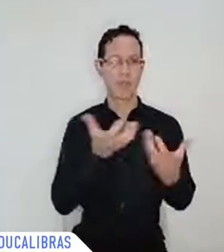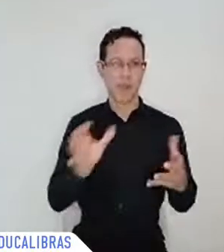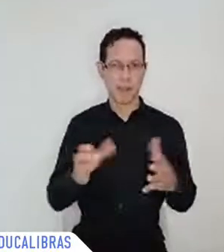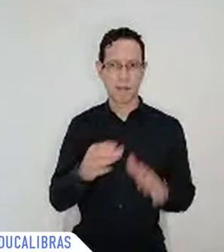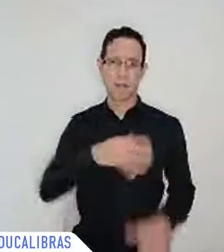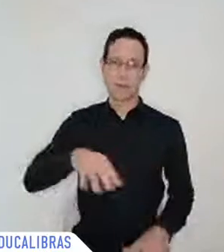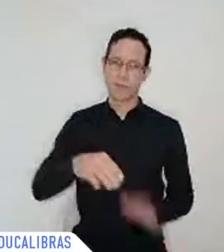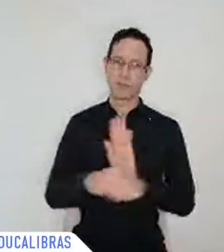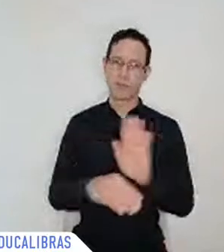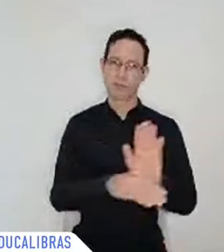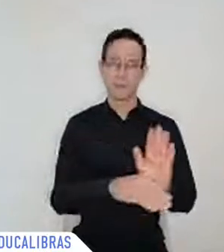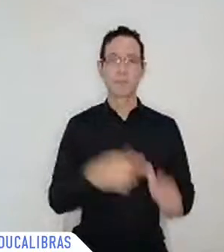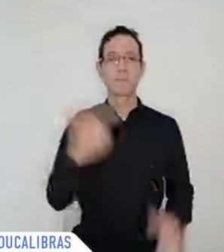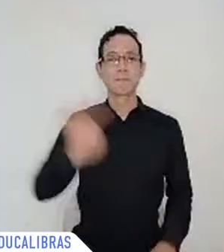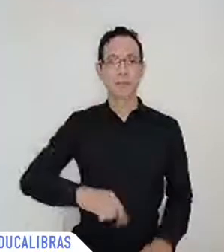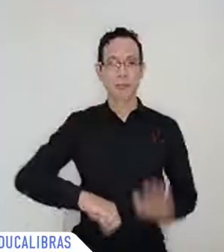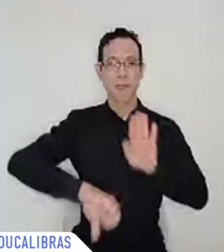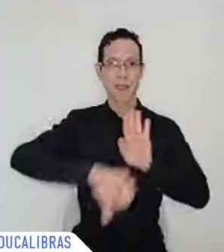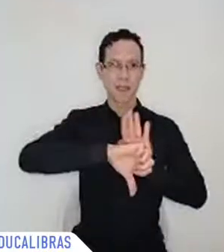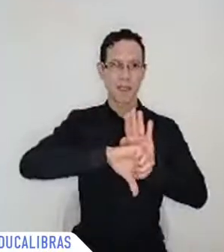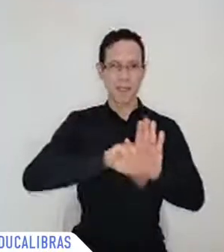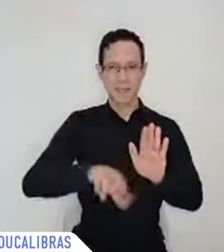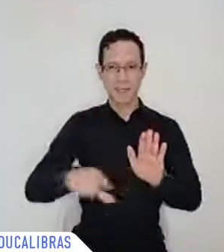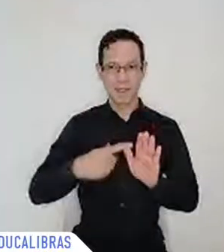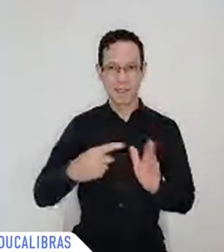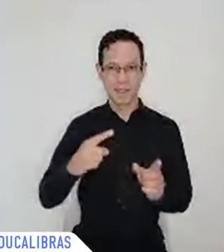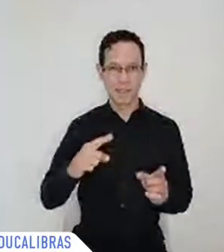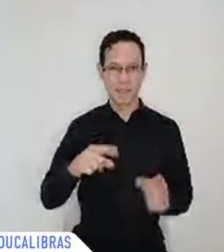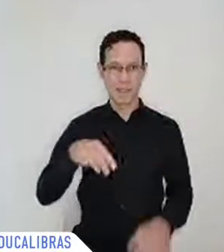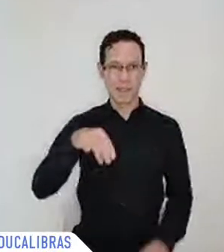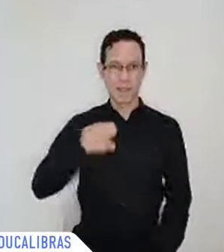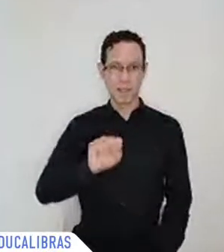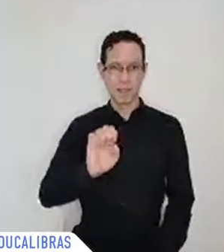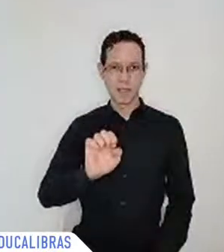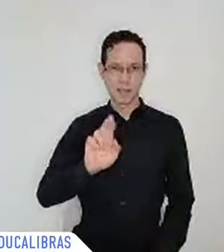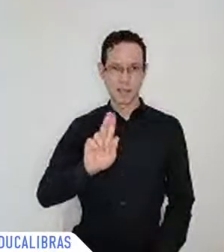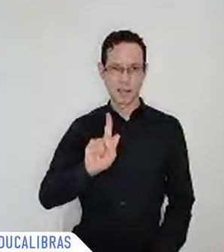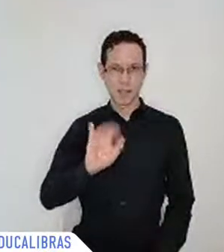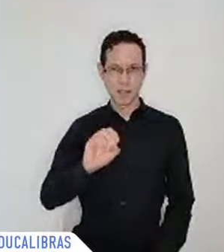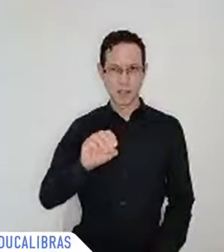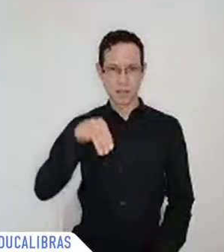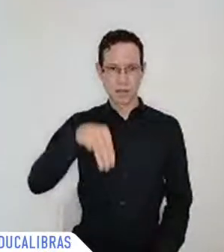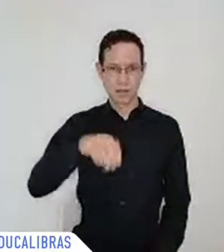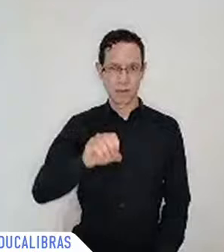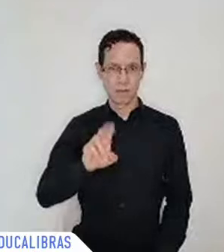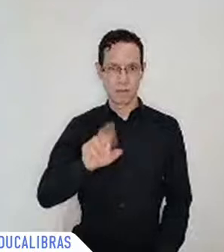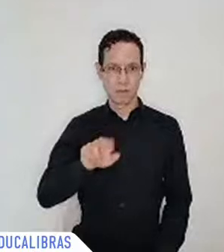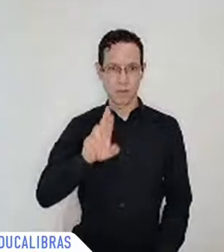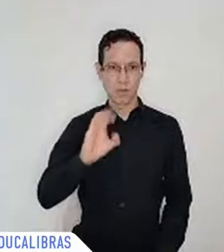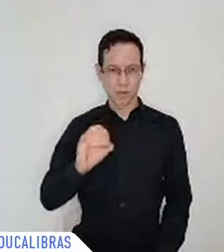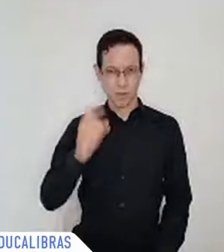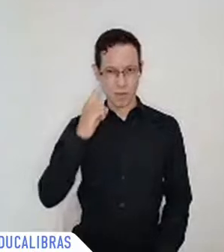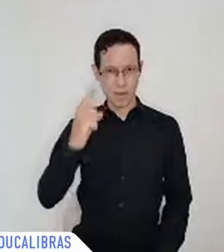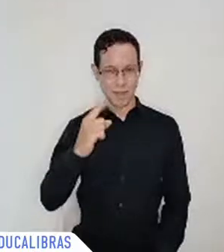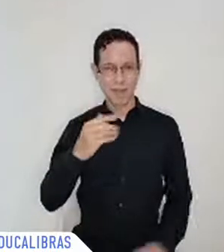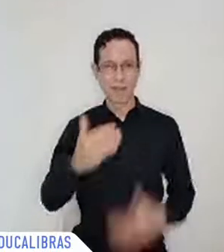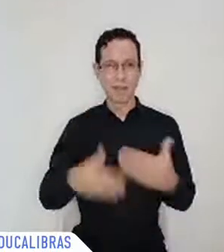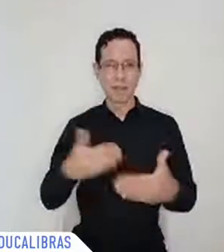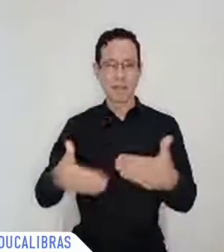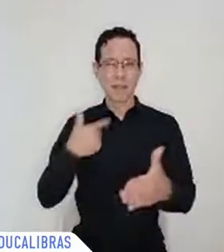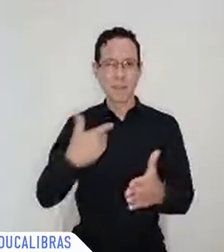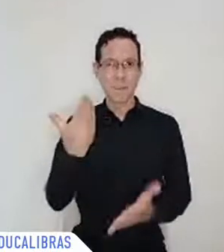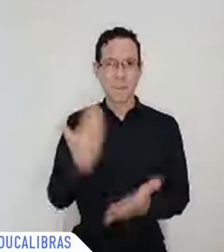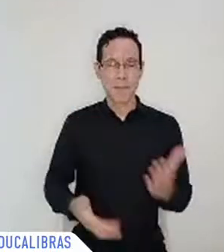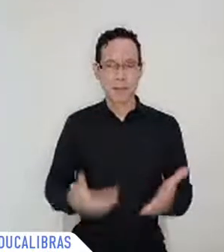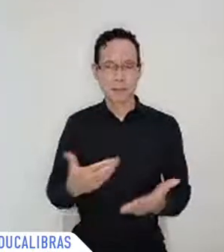to help. We had an anti-crime law, and with everything that happened with Ministro